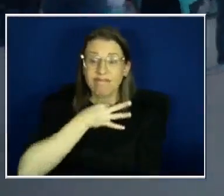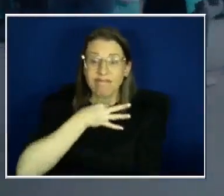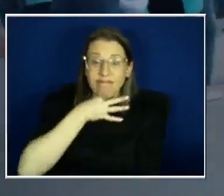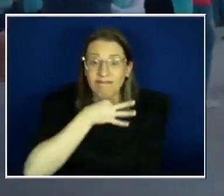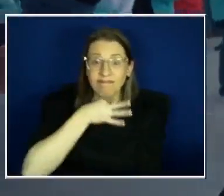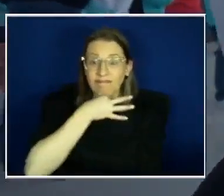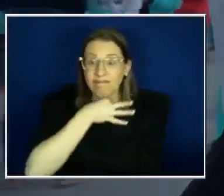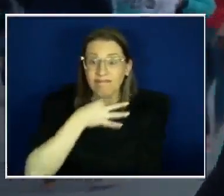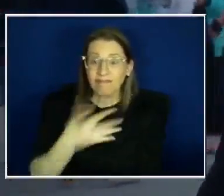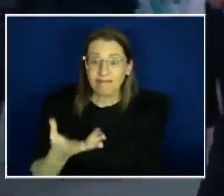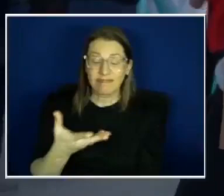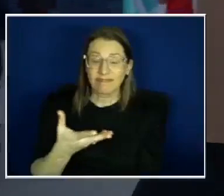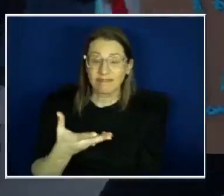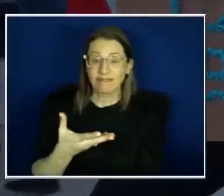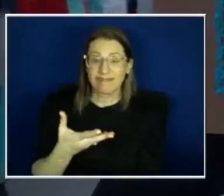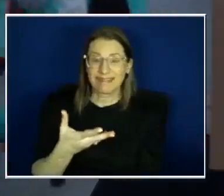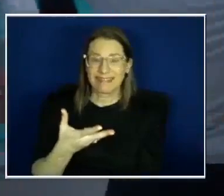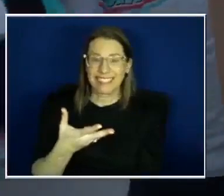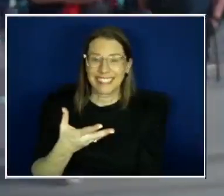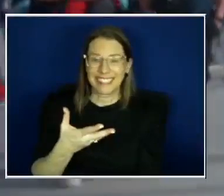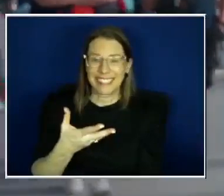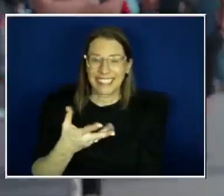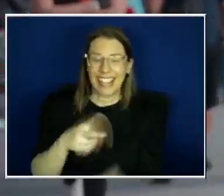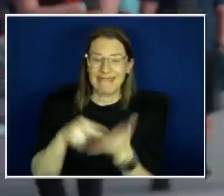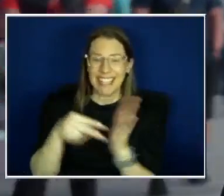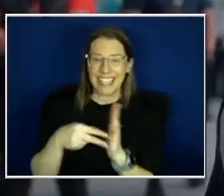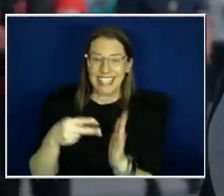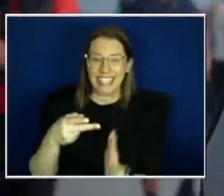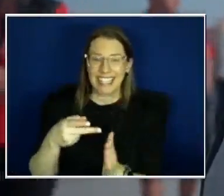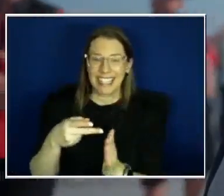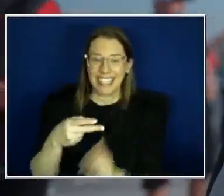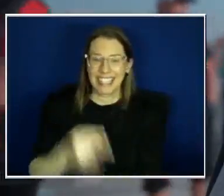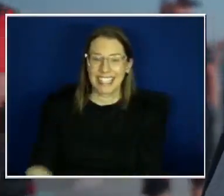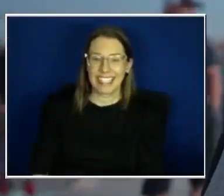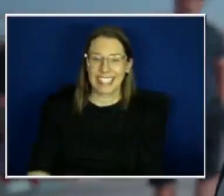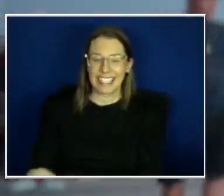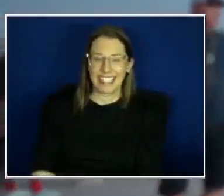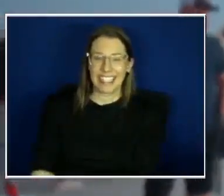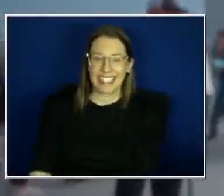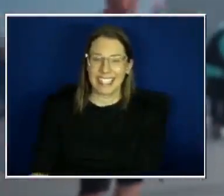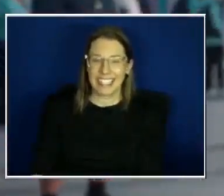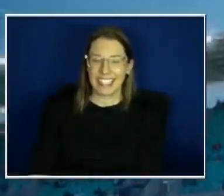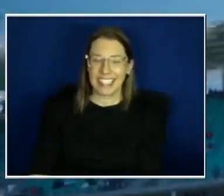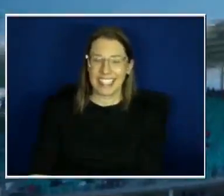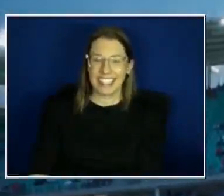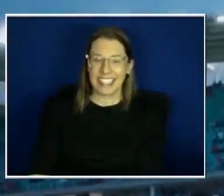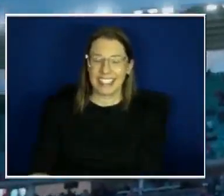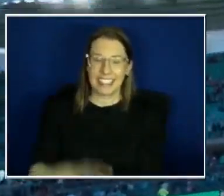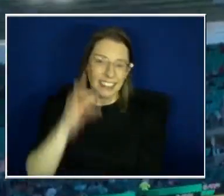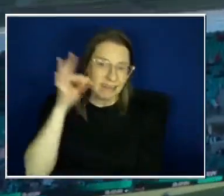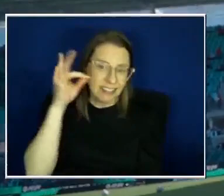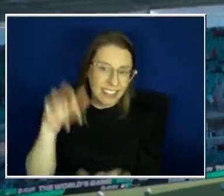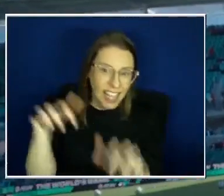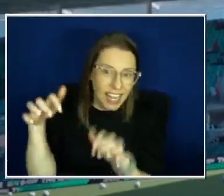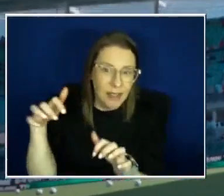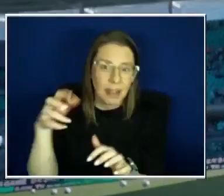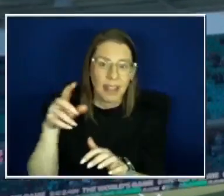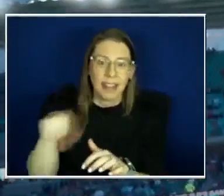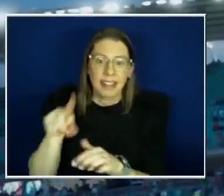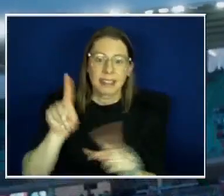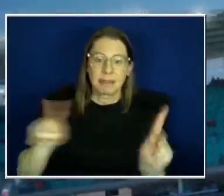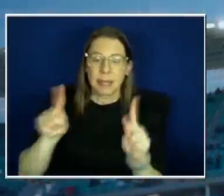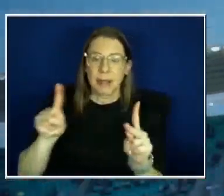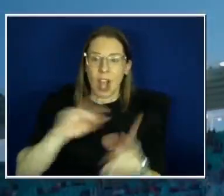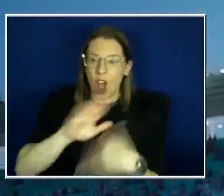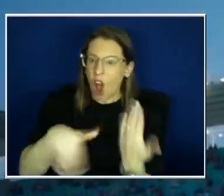What's the? I mean, these. You think you're at Chief Stadium, or and these people they're all